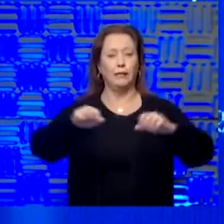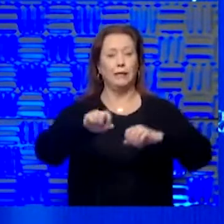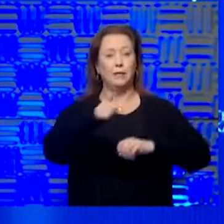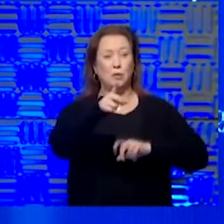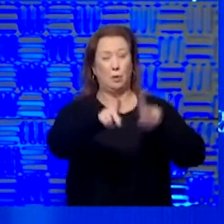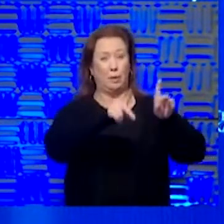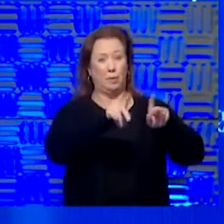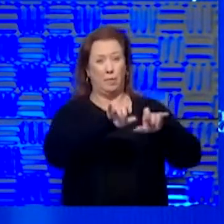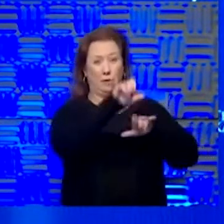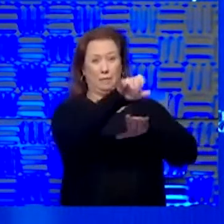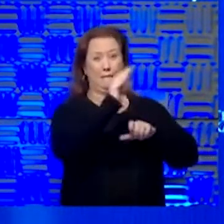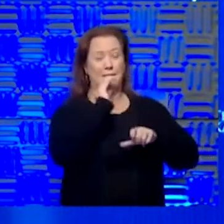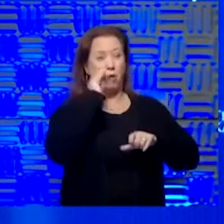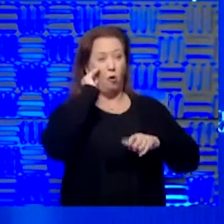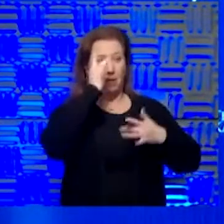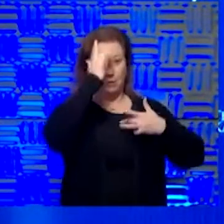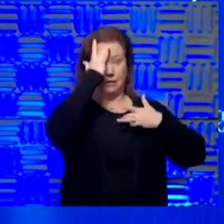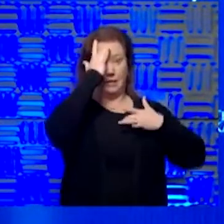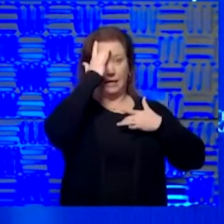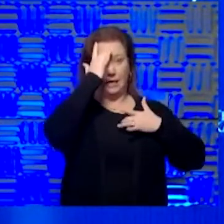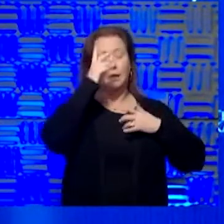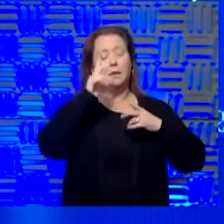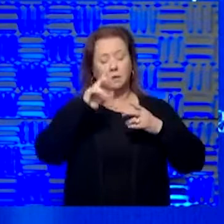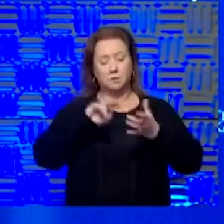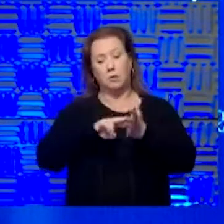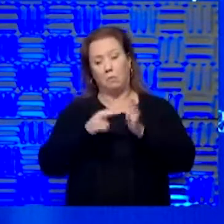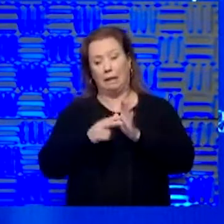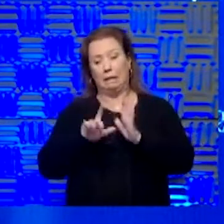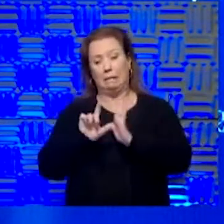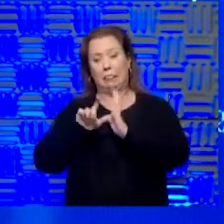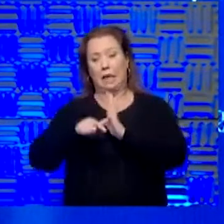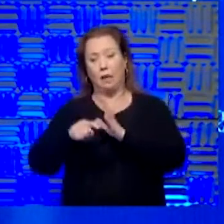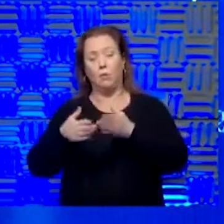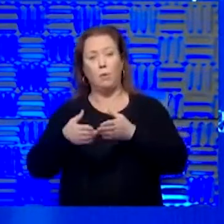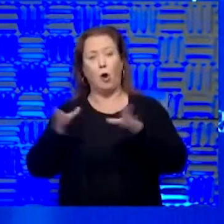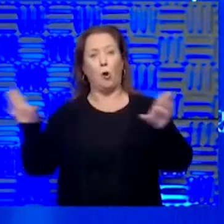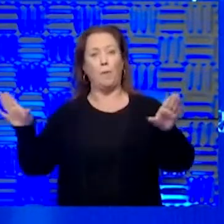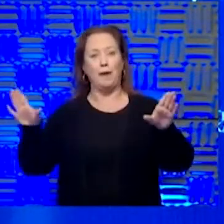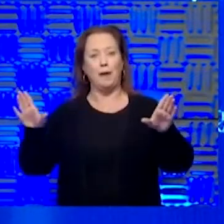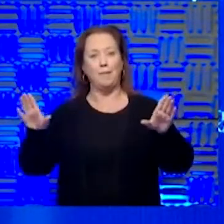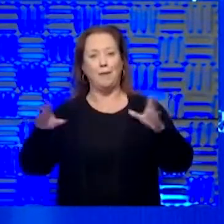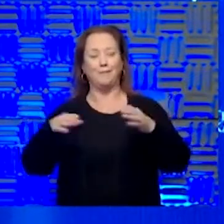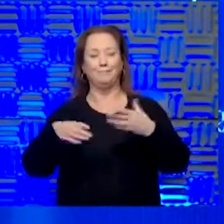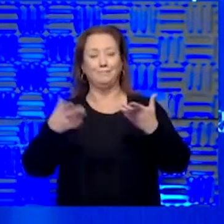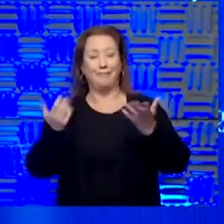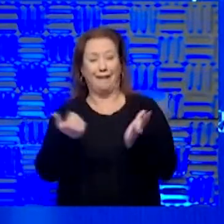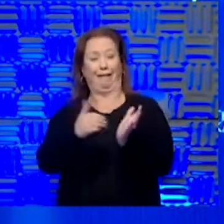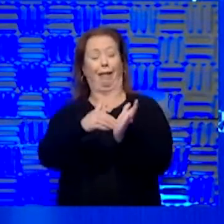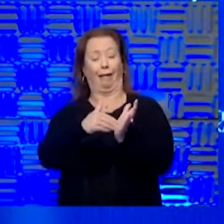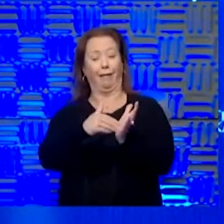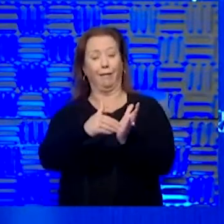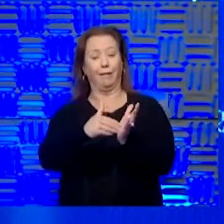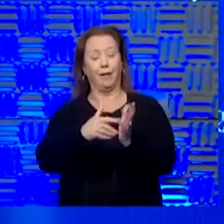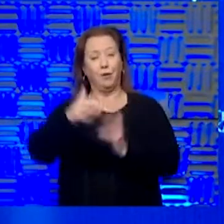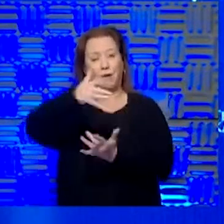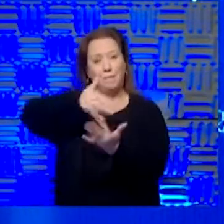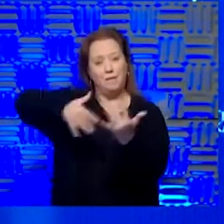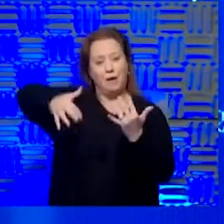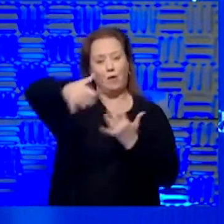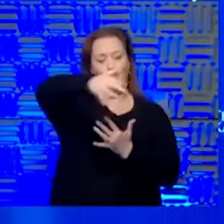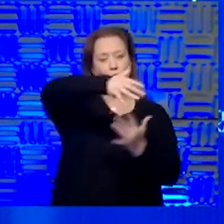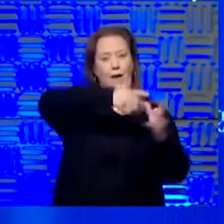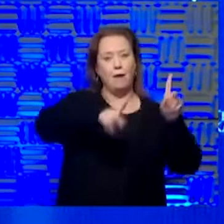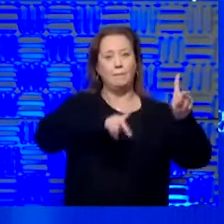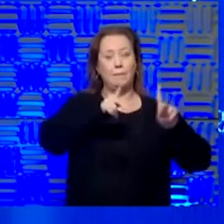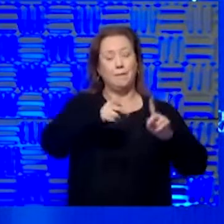bit of a scary thought, because it means when society starts to open back up, then you could be around people who may be carrying